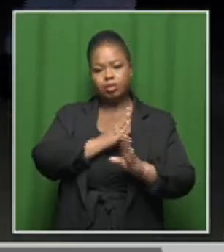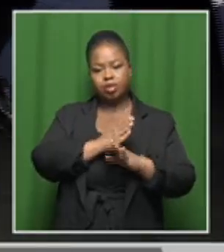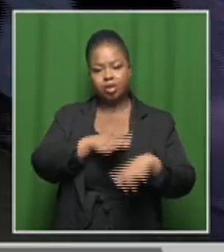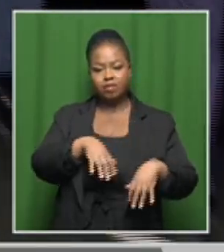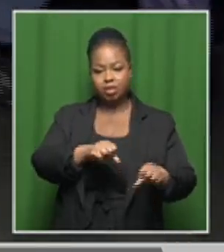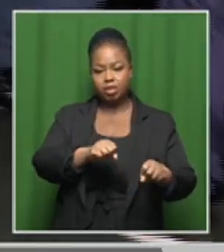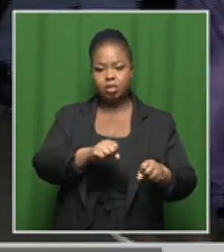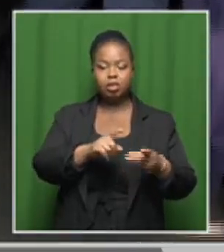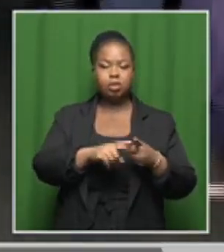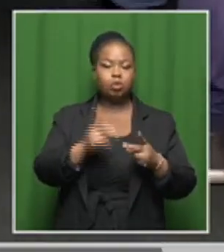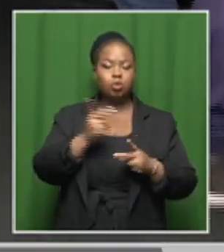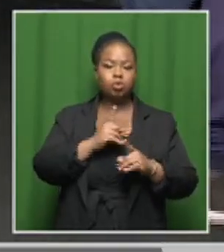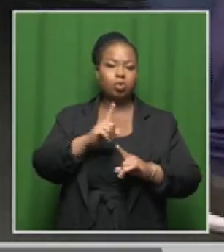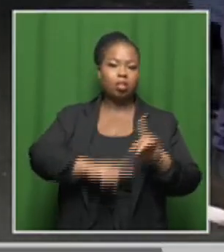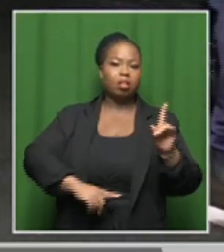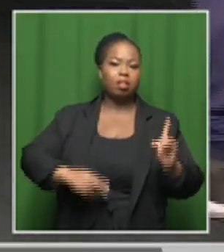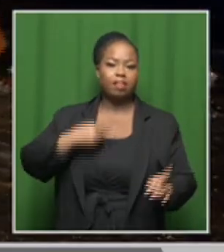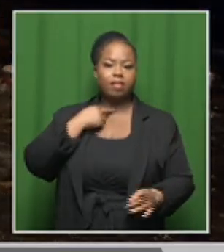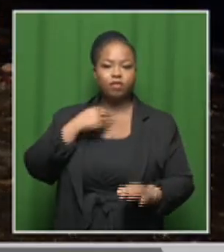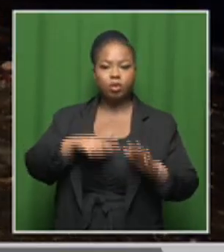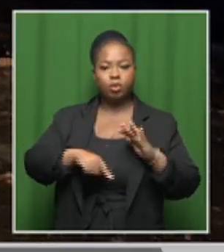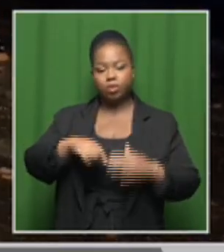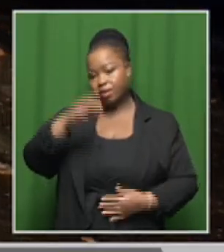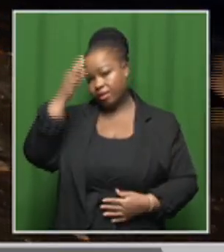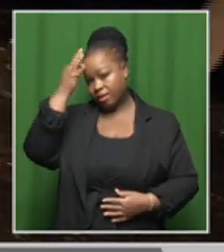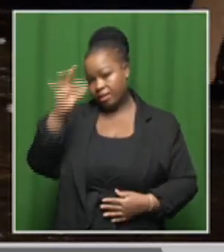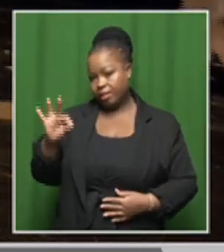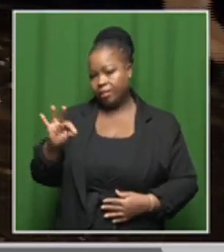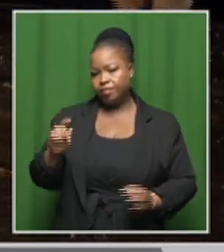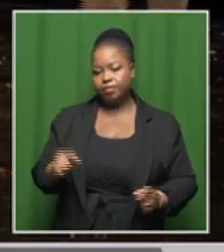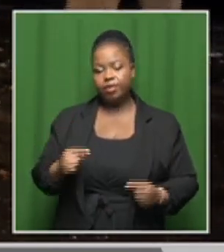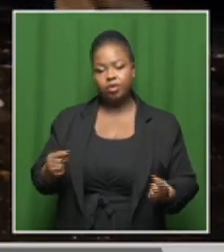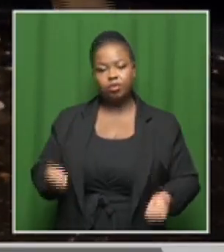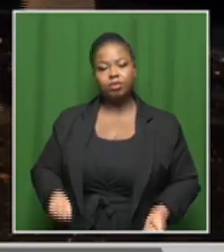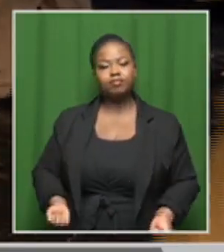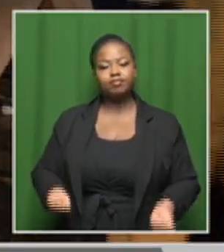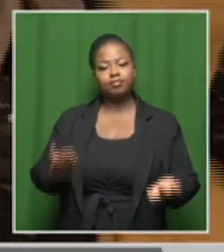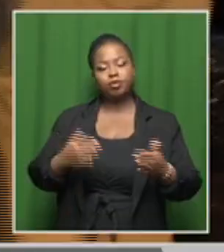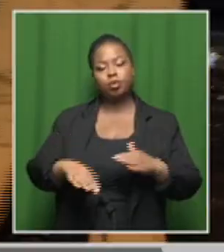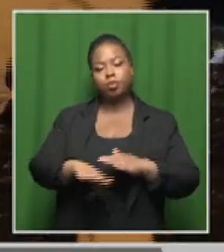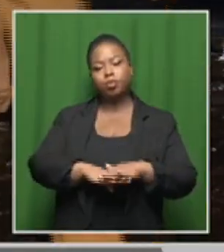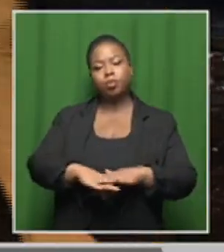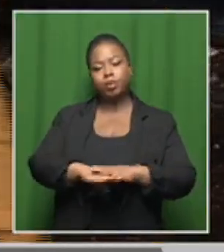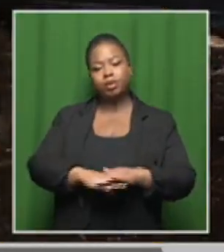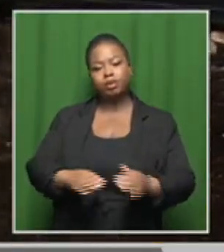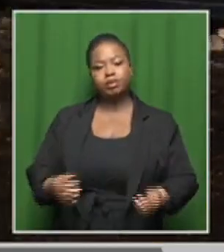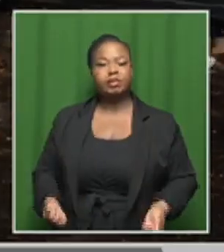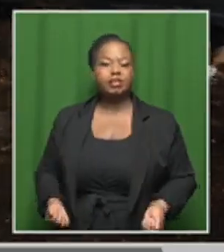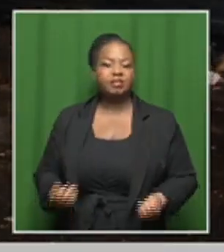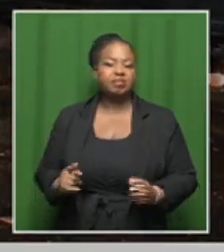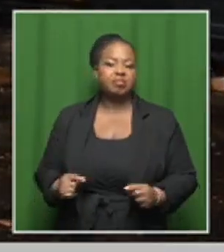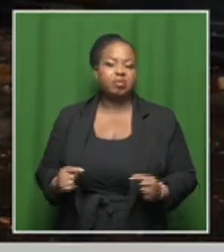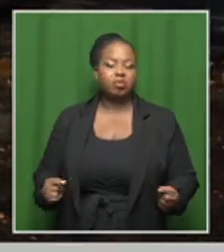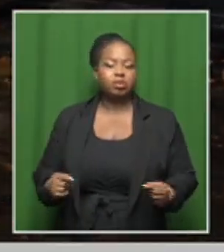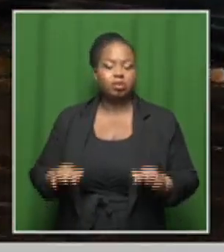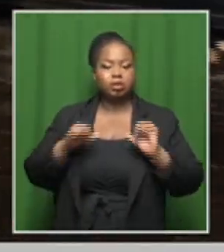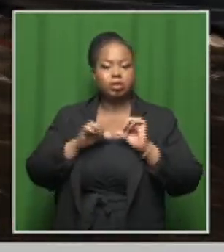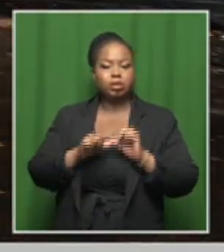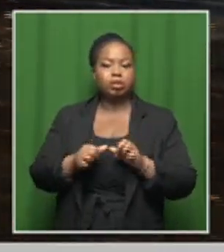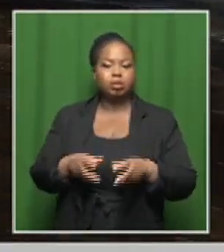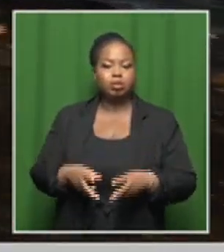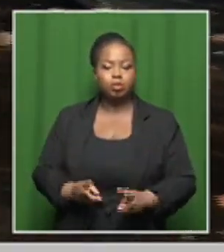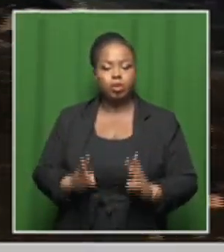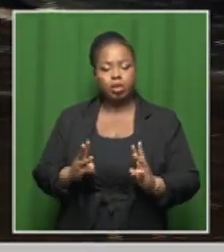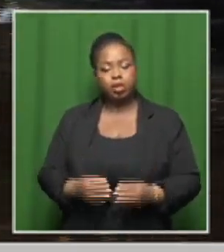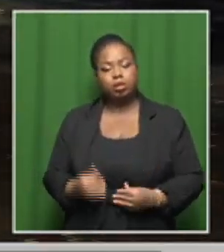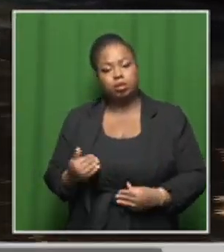privatization, and a failure of local government to provide basic services in a sustainable way on a